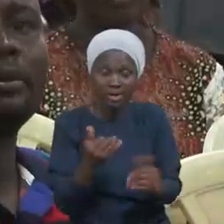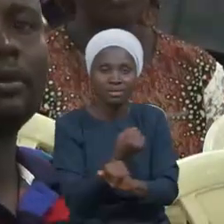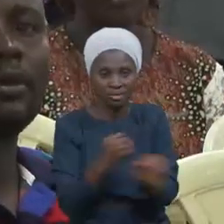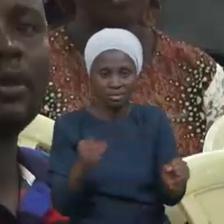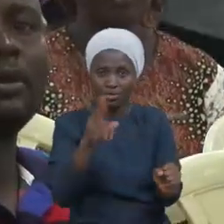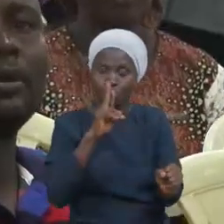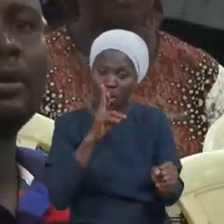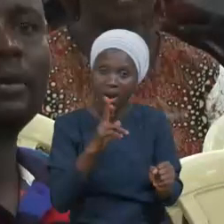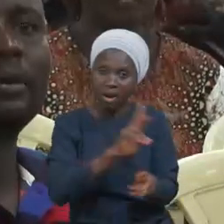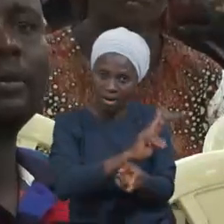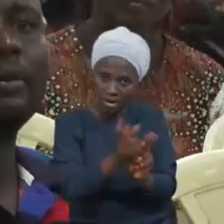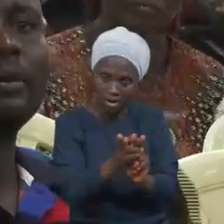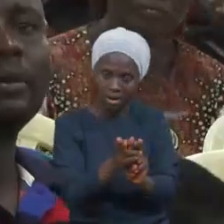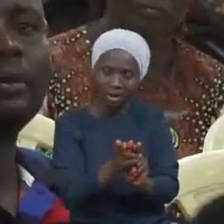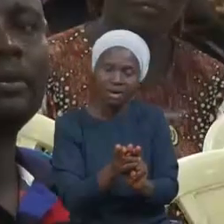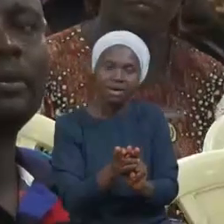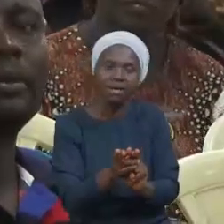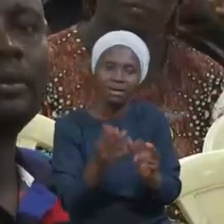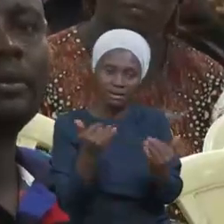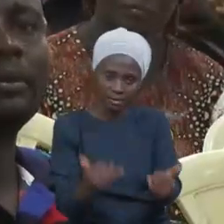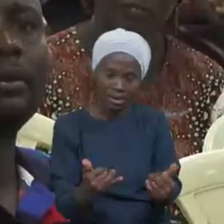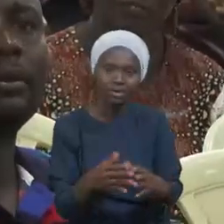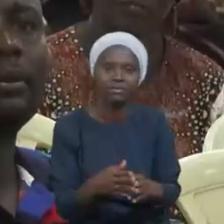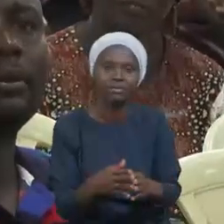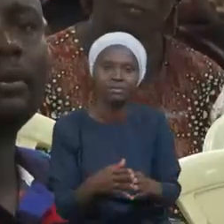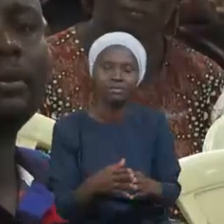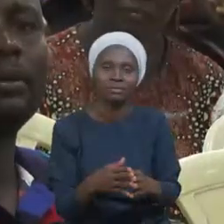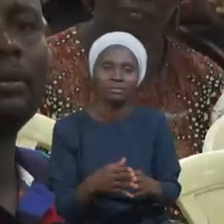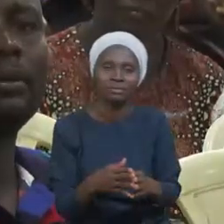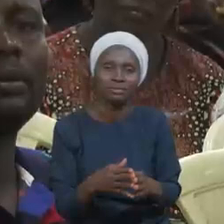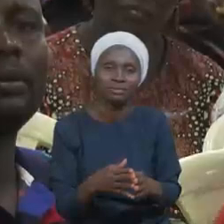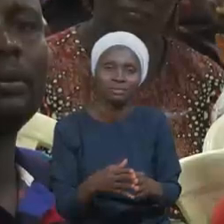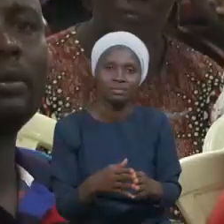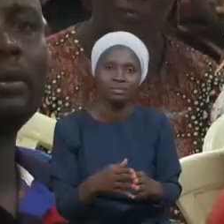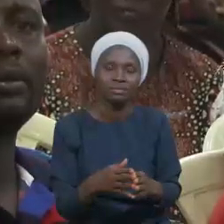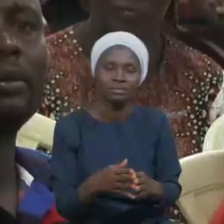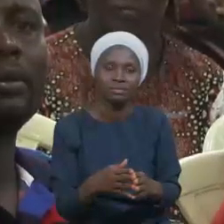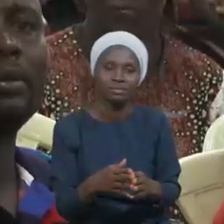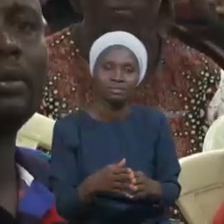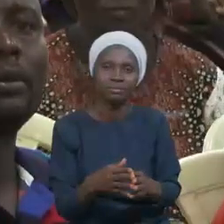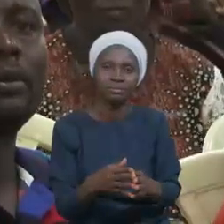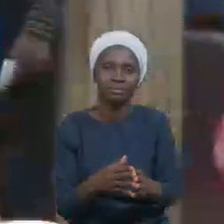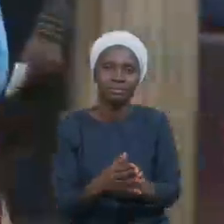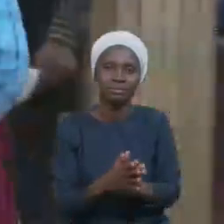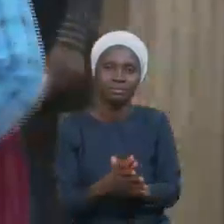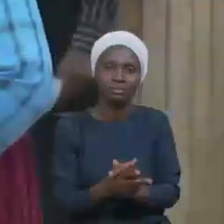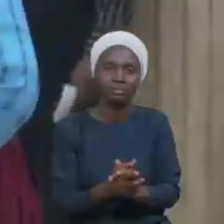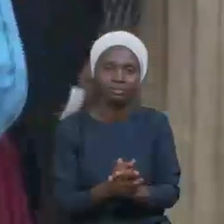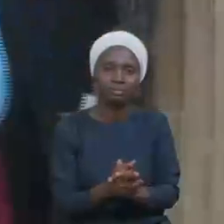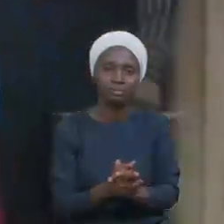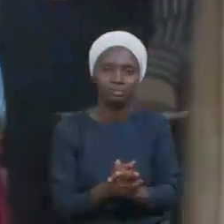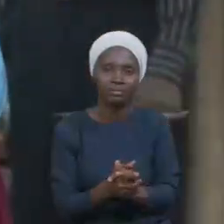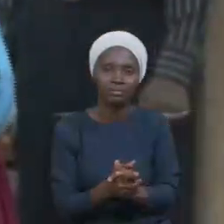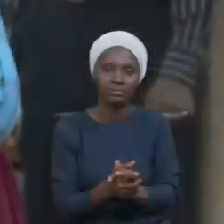again. Our counselors will come right there, and they'll give you the slip to fill so